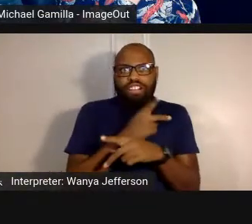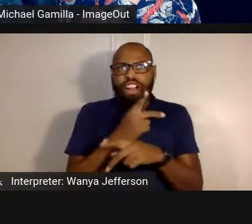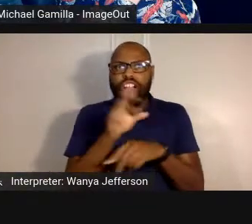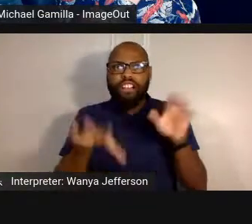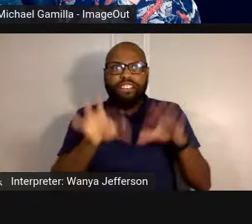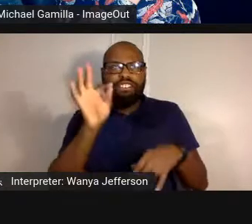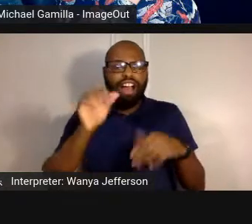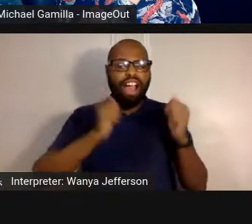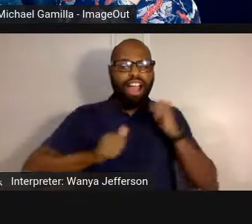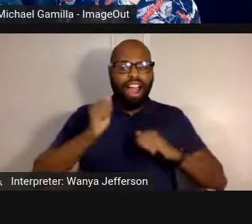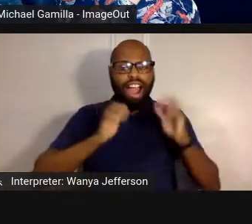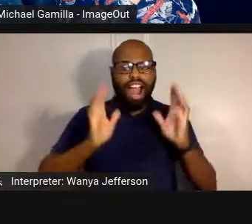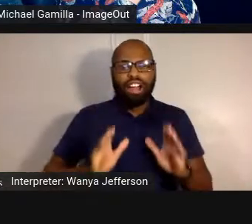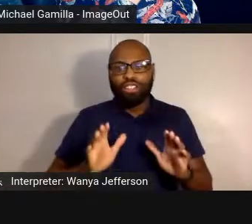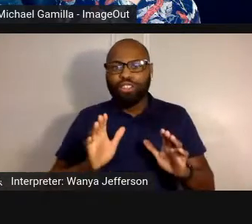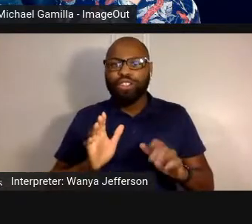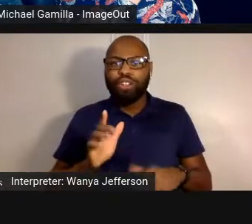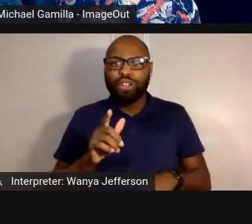know,